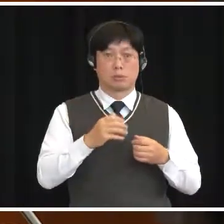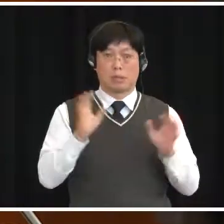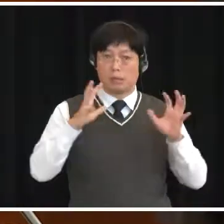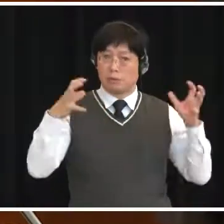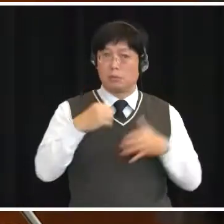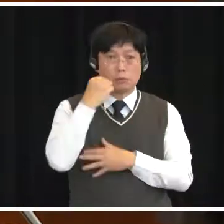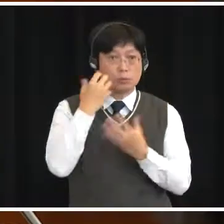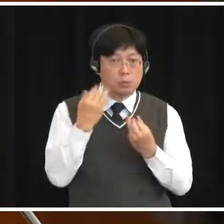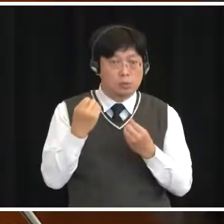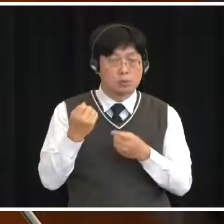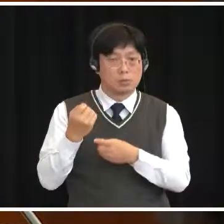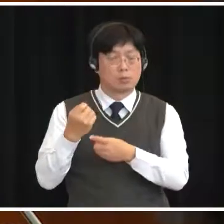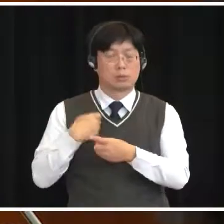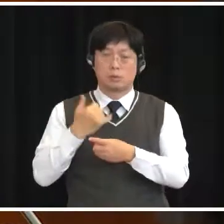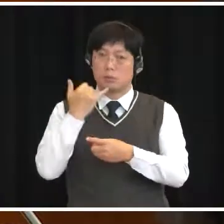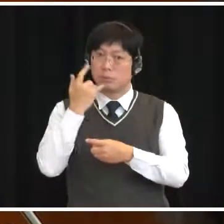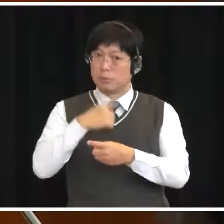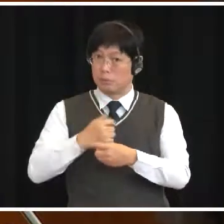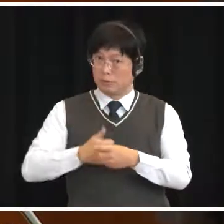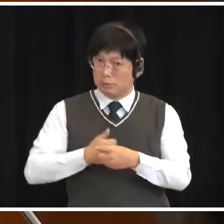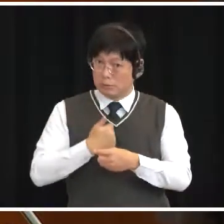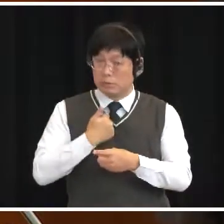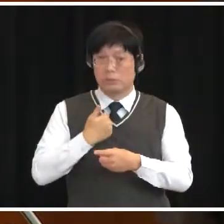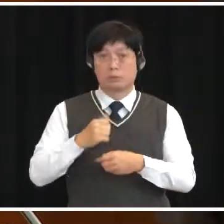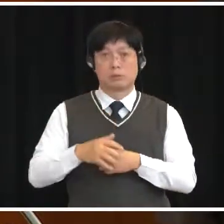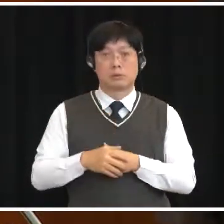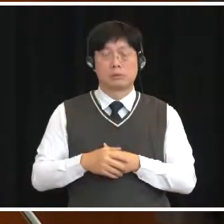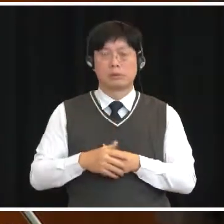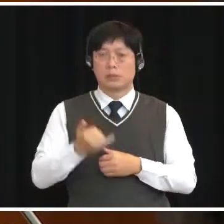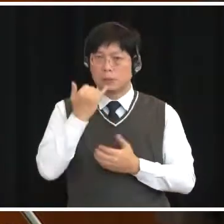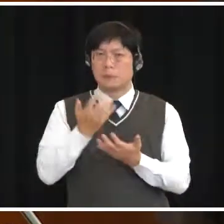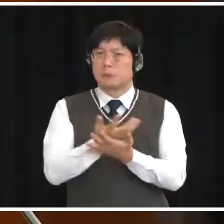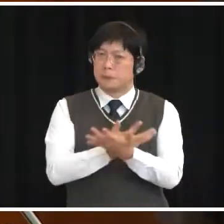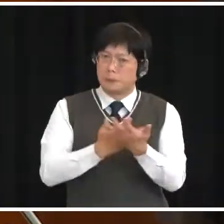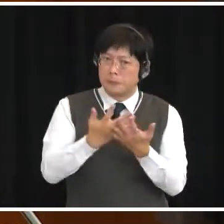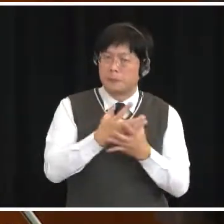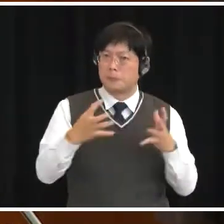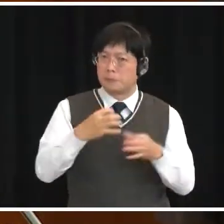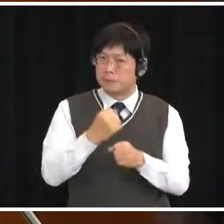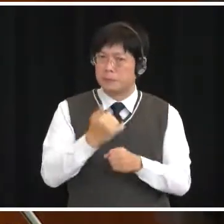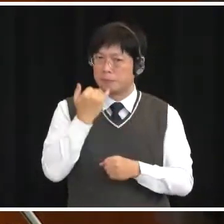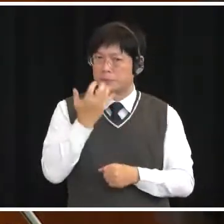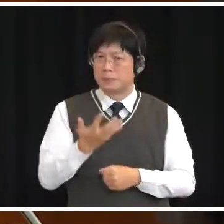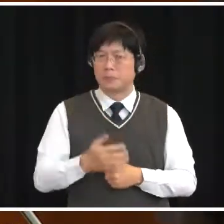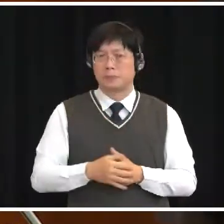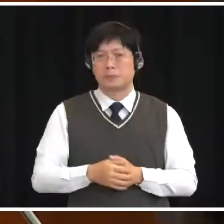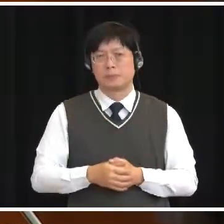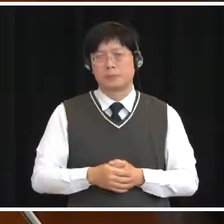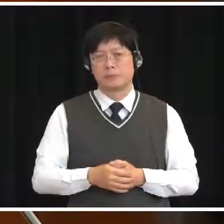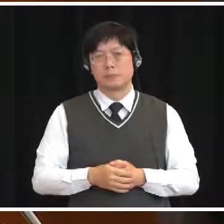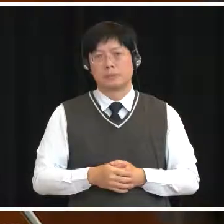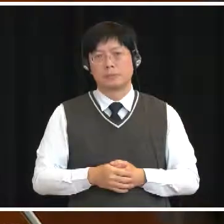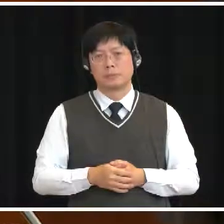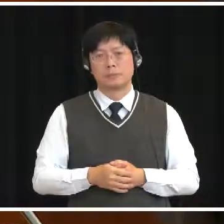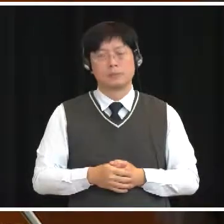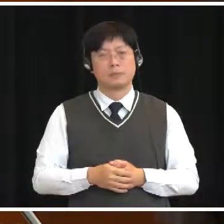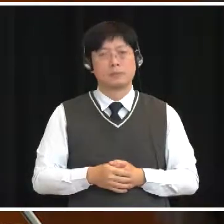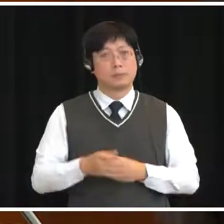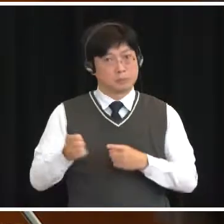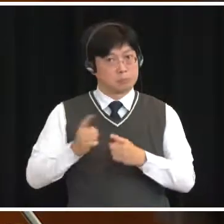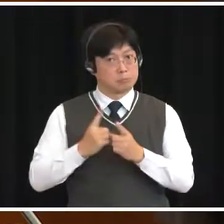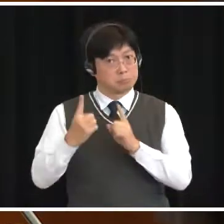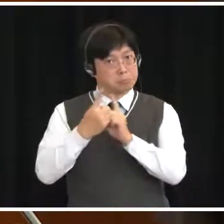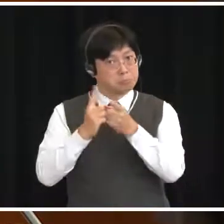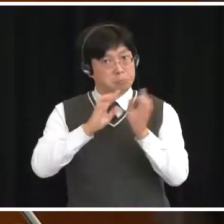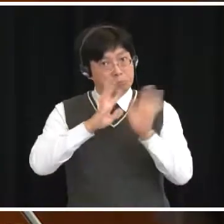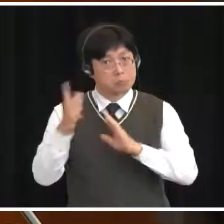parents in how they educate the child. If the two parents are not living together, is